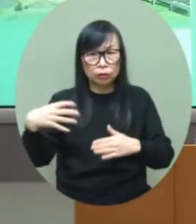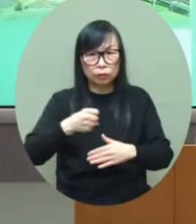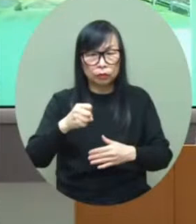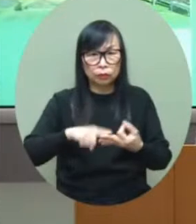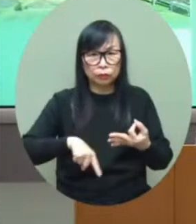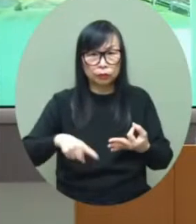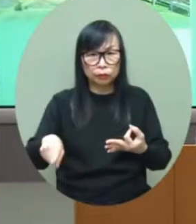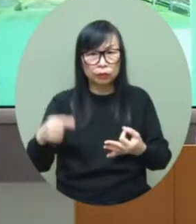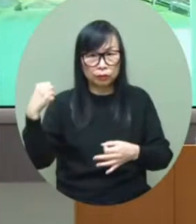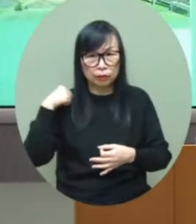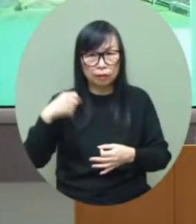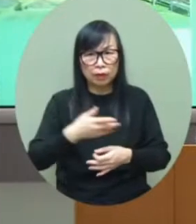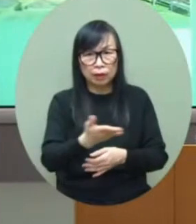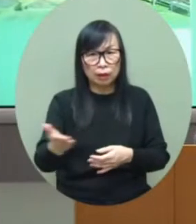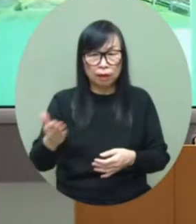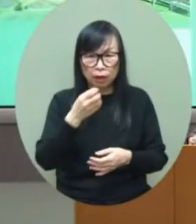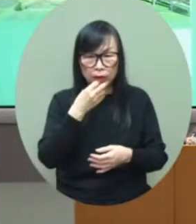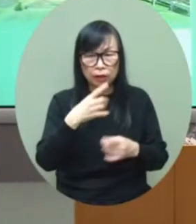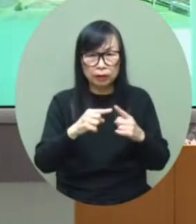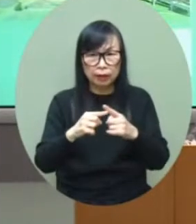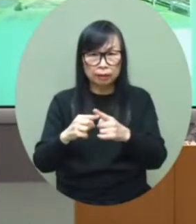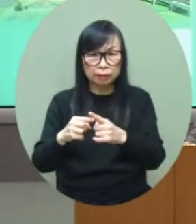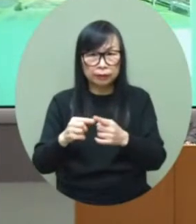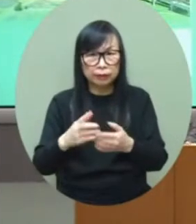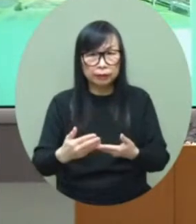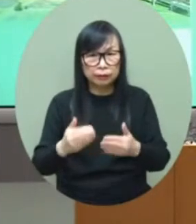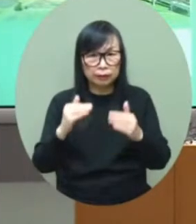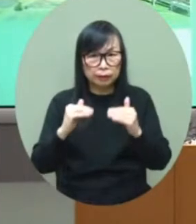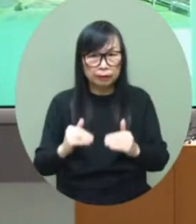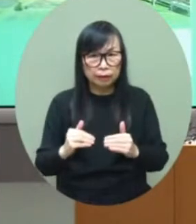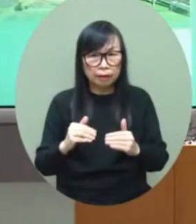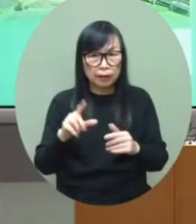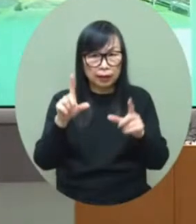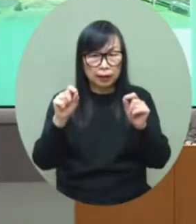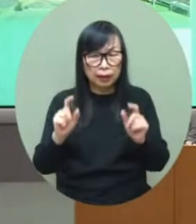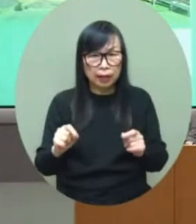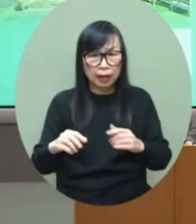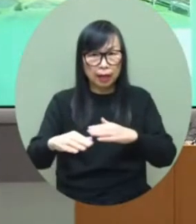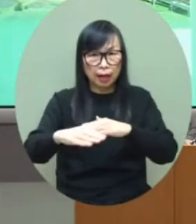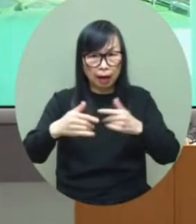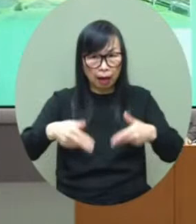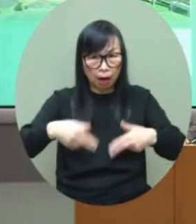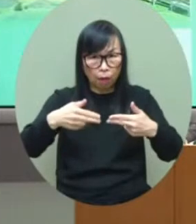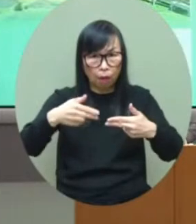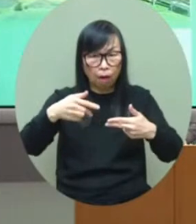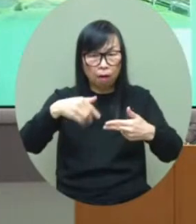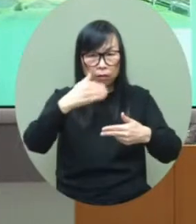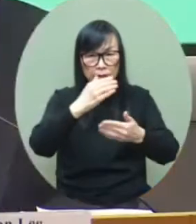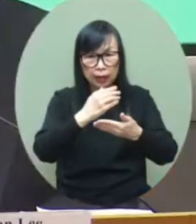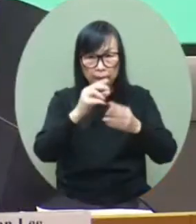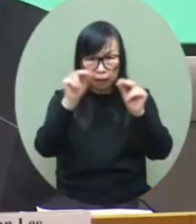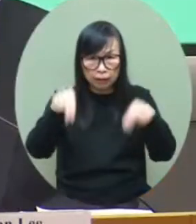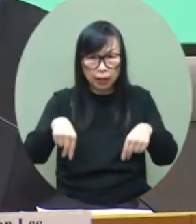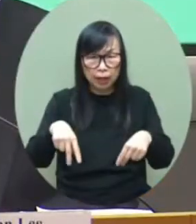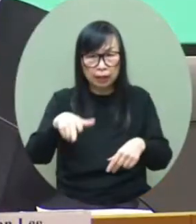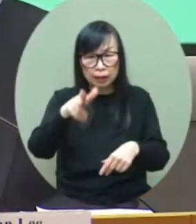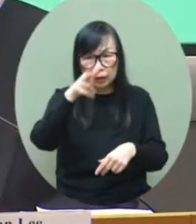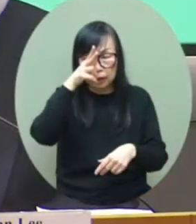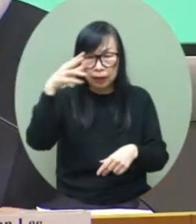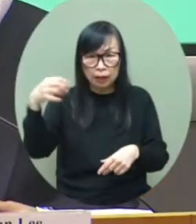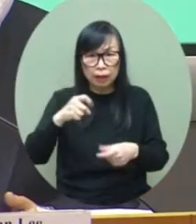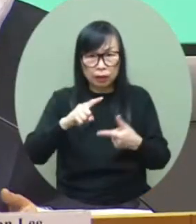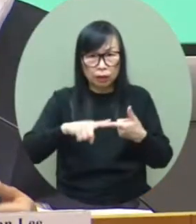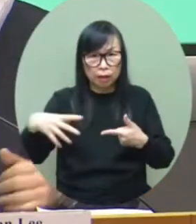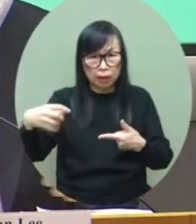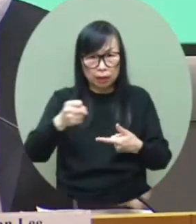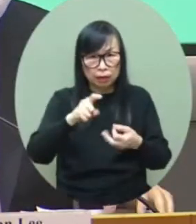make sure that happens. Thank you. Secretary for Security, good morning. I will be talking about some arrangement at